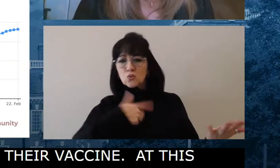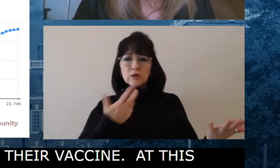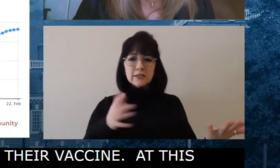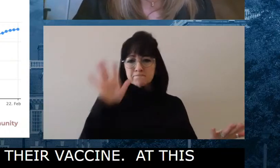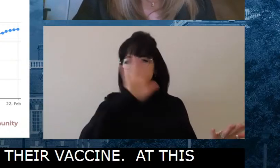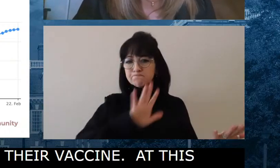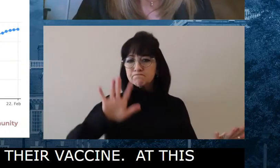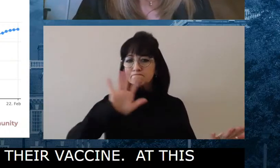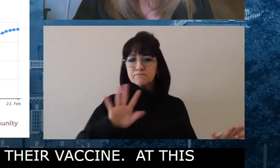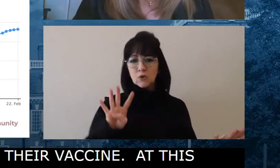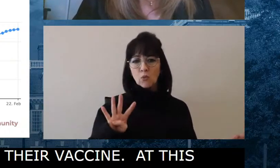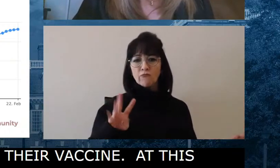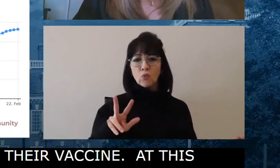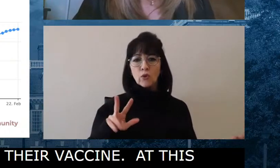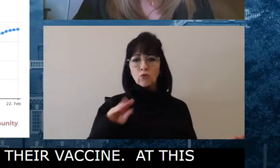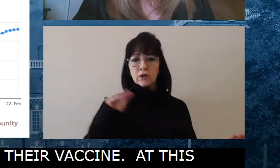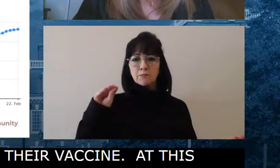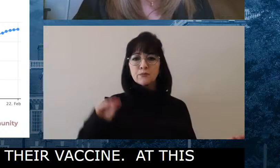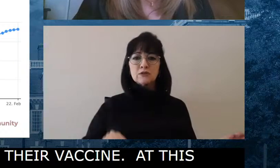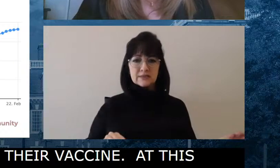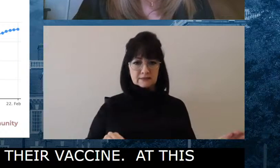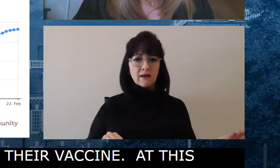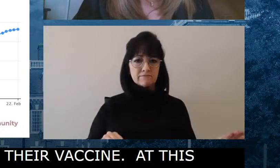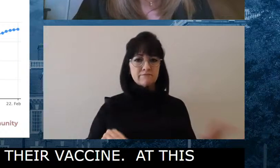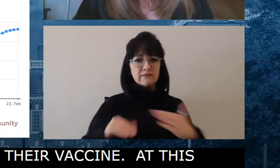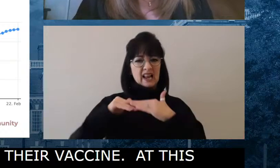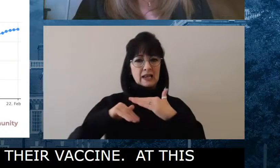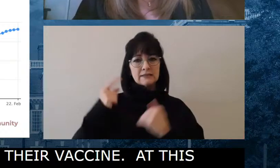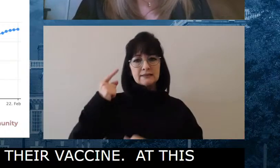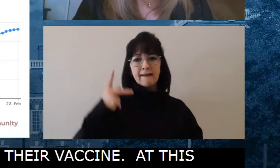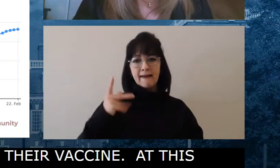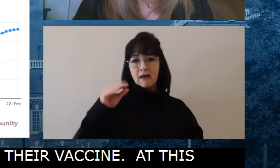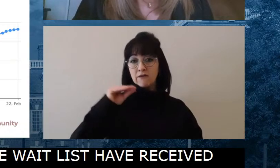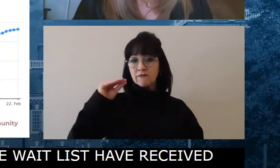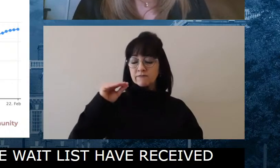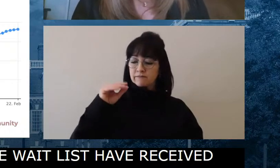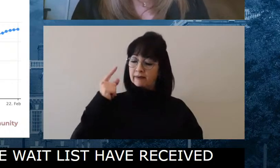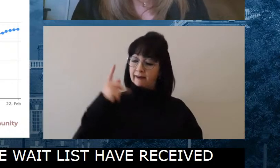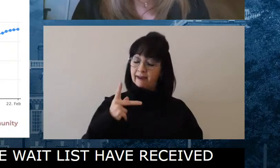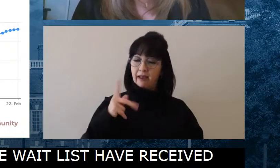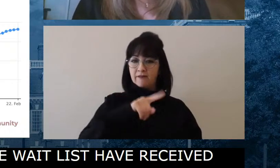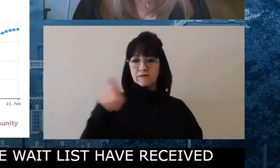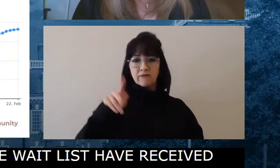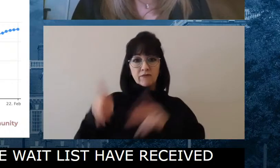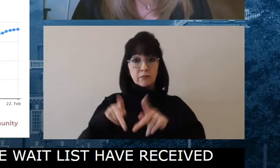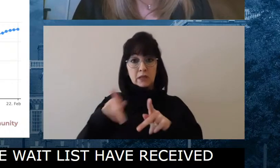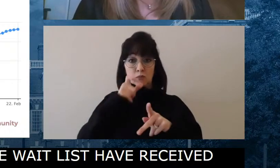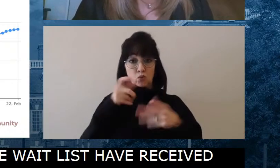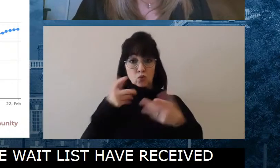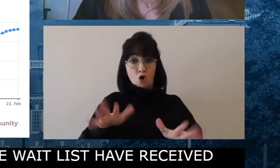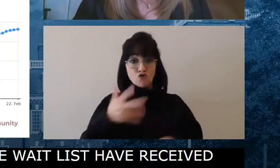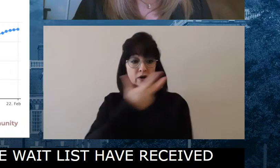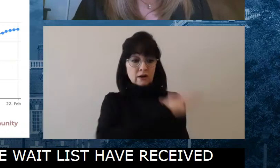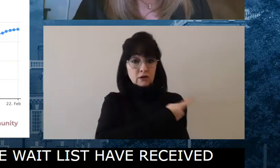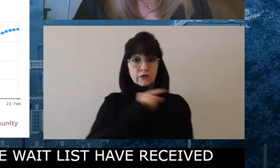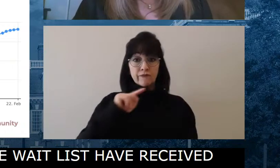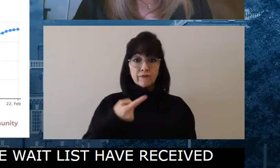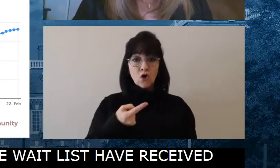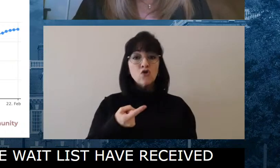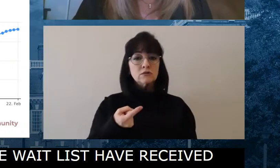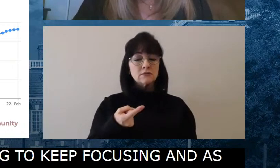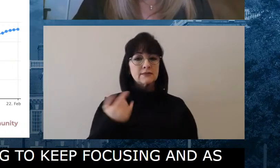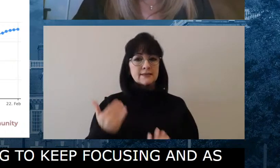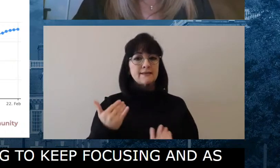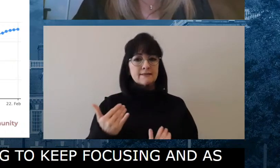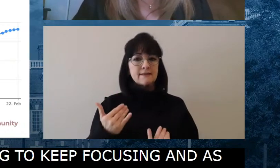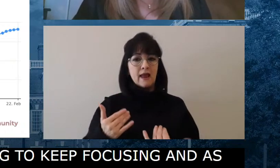first vaccine. So we're going to keep focusing as soon as we get over the hump of some of these second doses to get